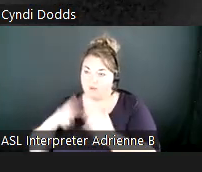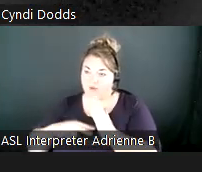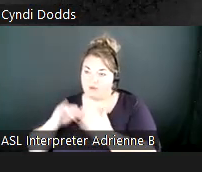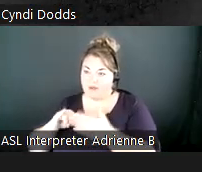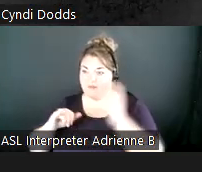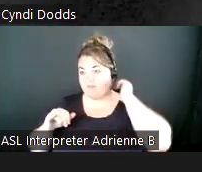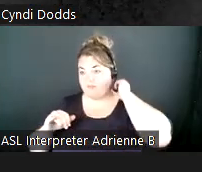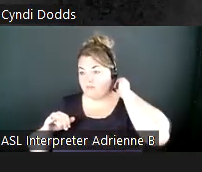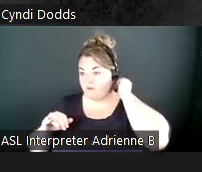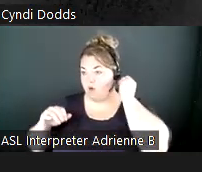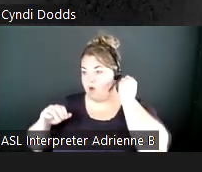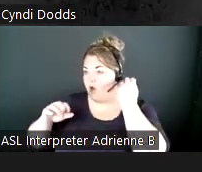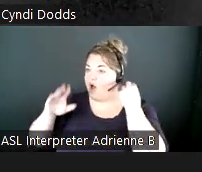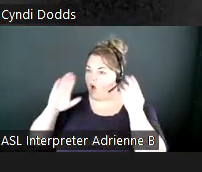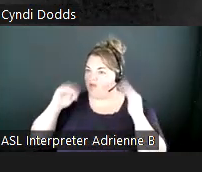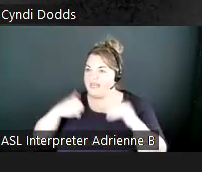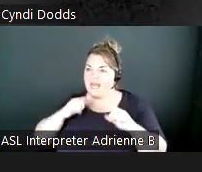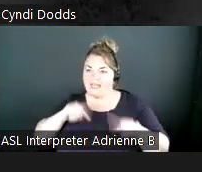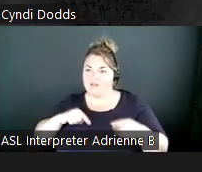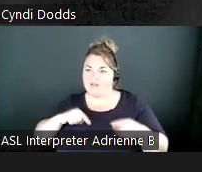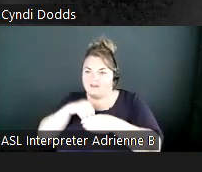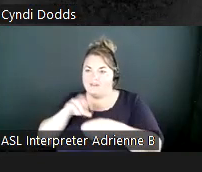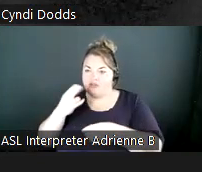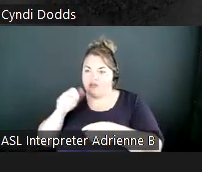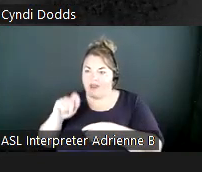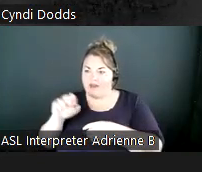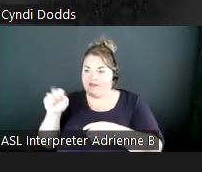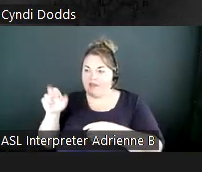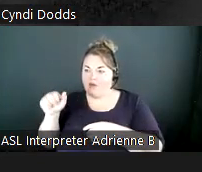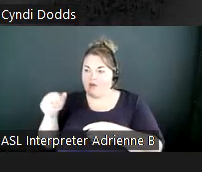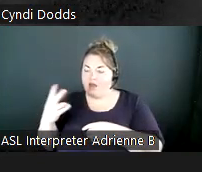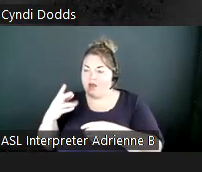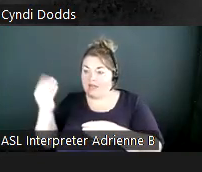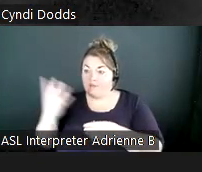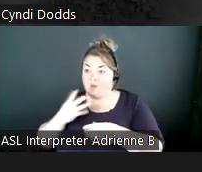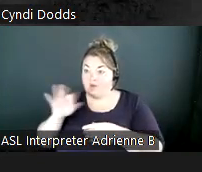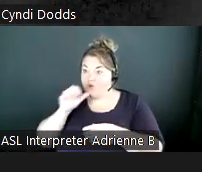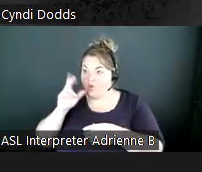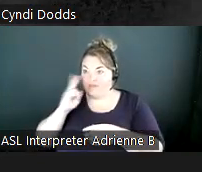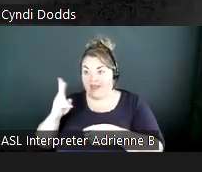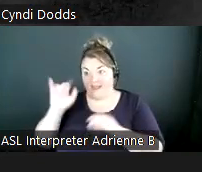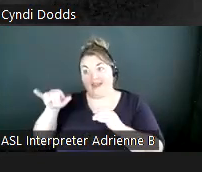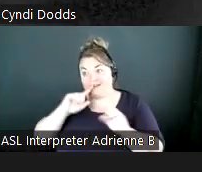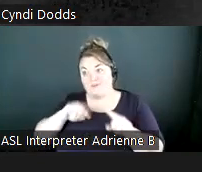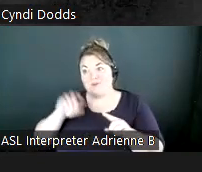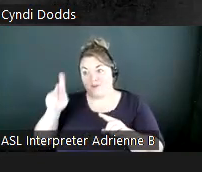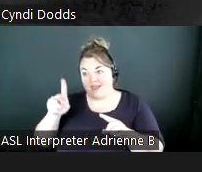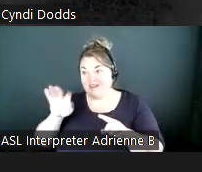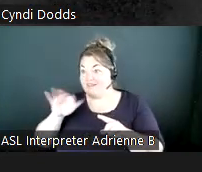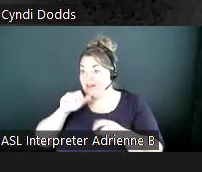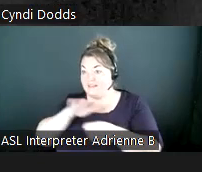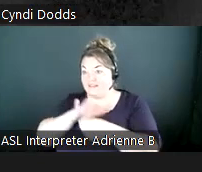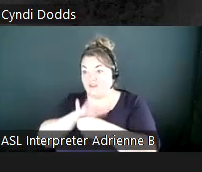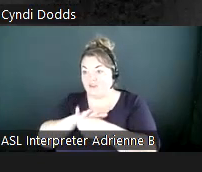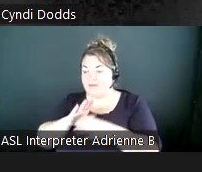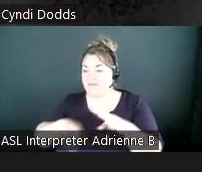Hopefully I did in the chat. So Sarah, let me know if you don't find that answer sufficient. Basically,